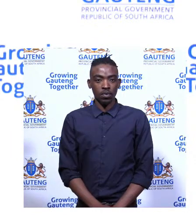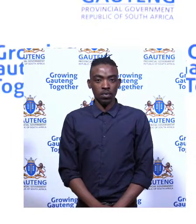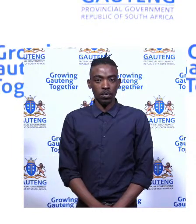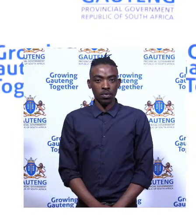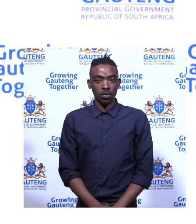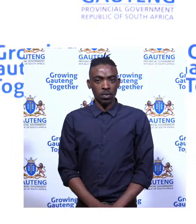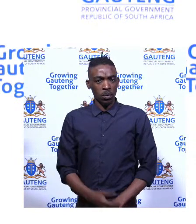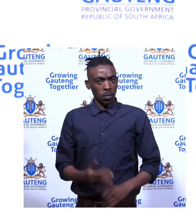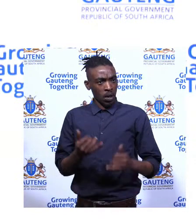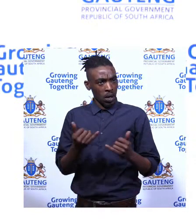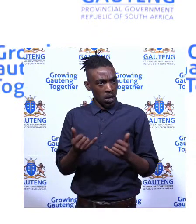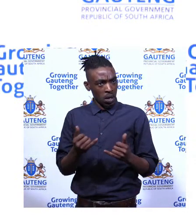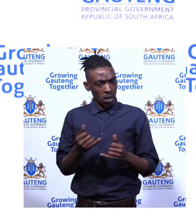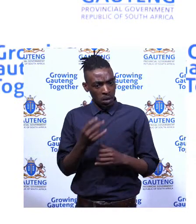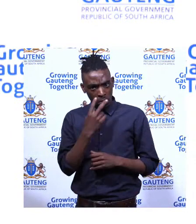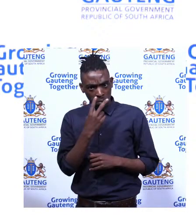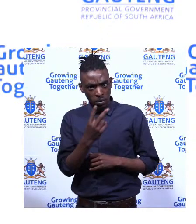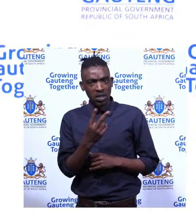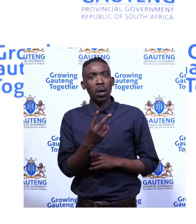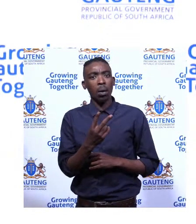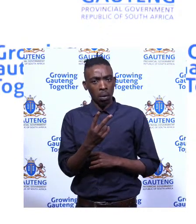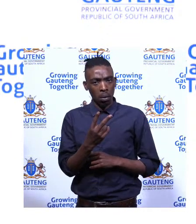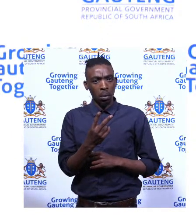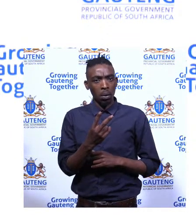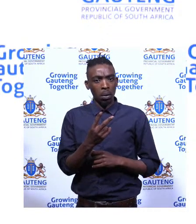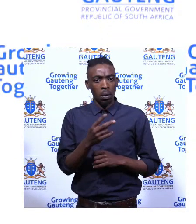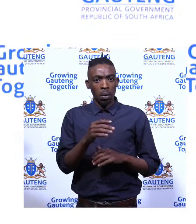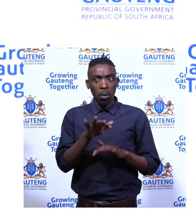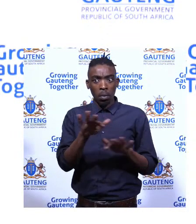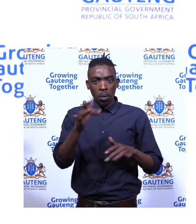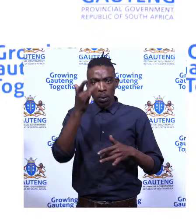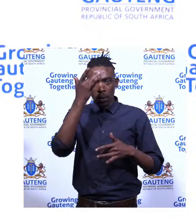be settling with the recovery rate,